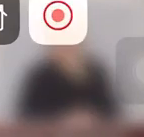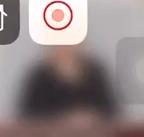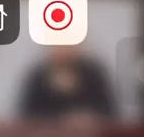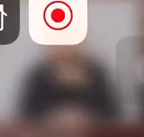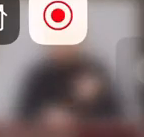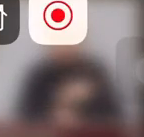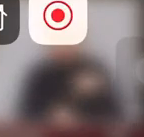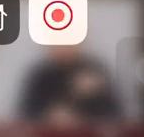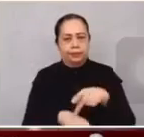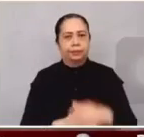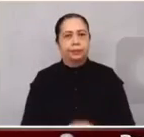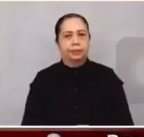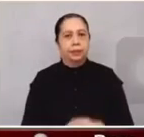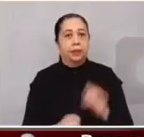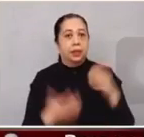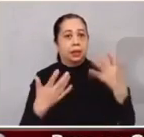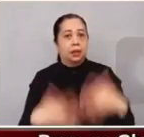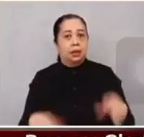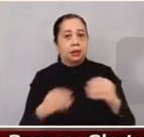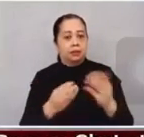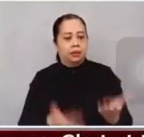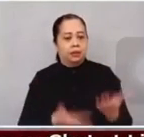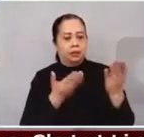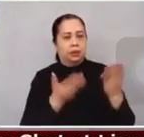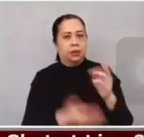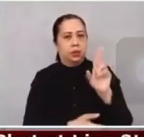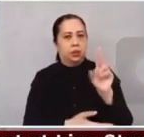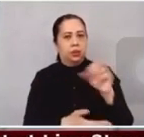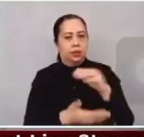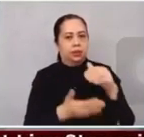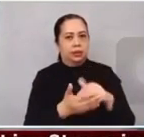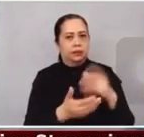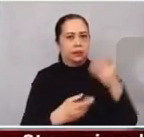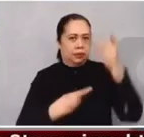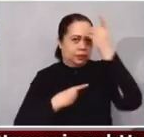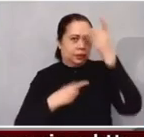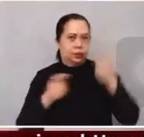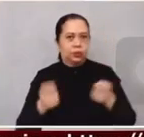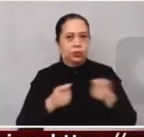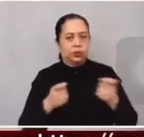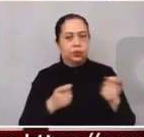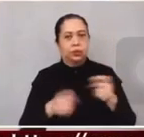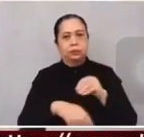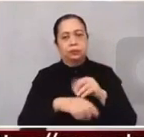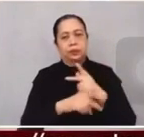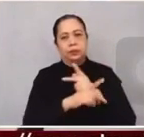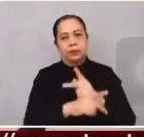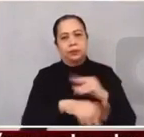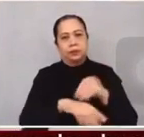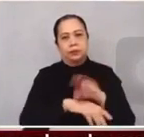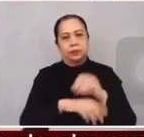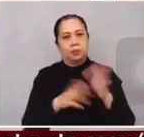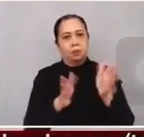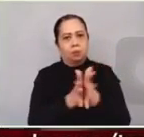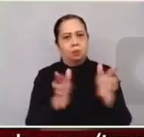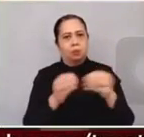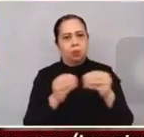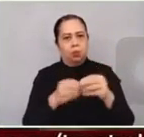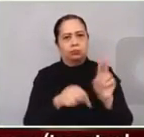Pilipinas. Yan ay matapos irekomenda ng U.S. Centers for Disease Control and Prevention Advisors ang pagpapalawak ng paggamit